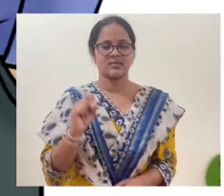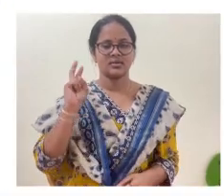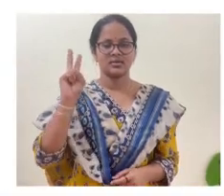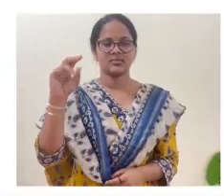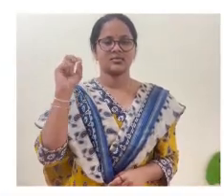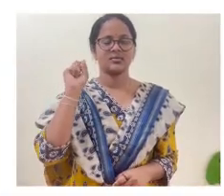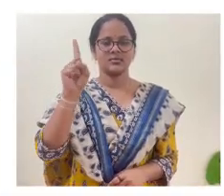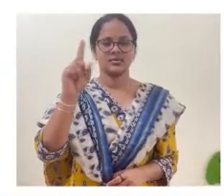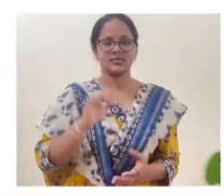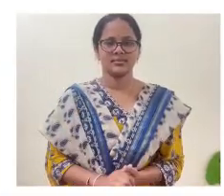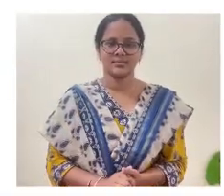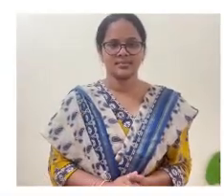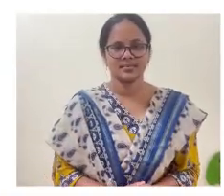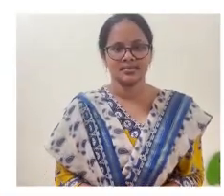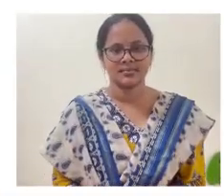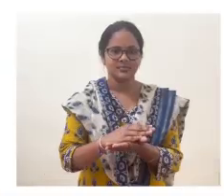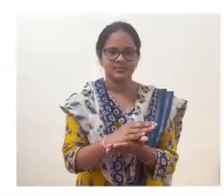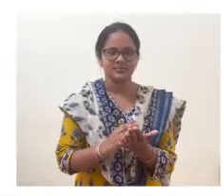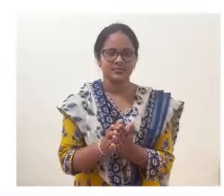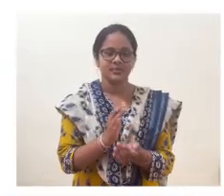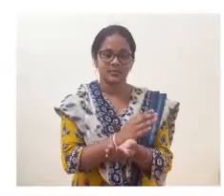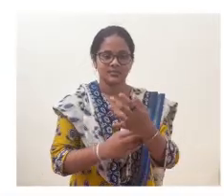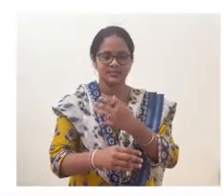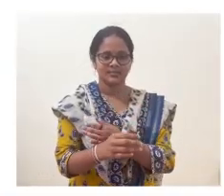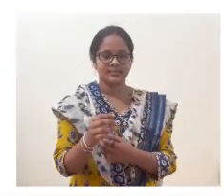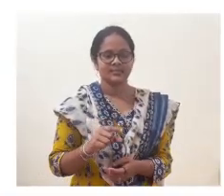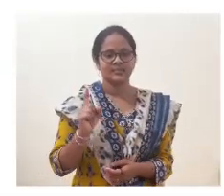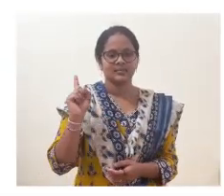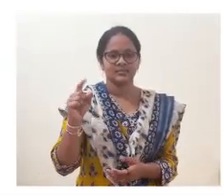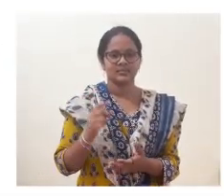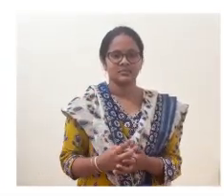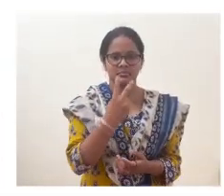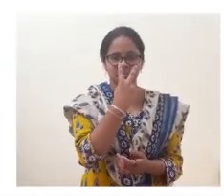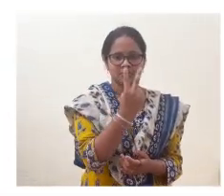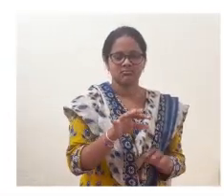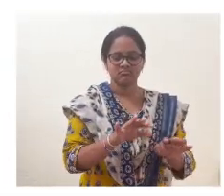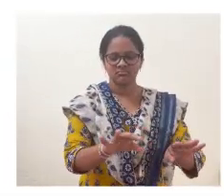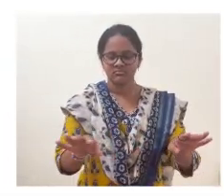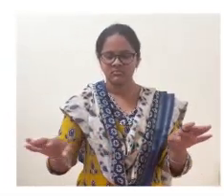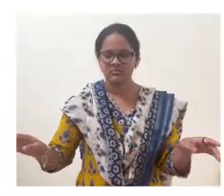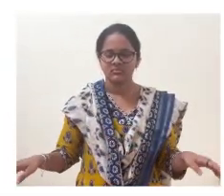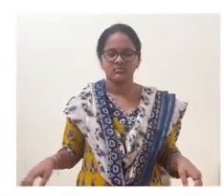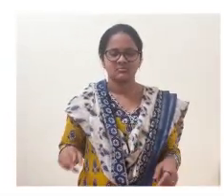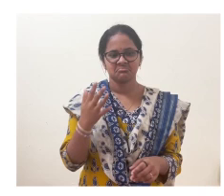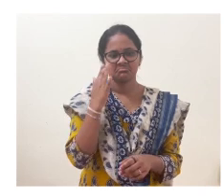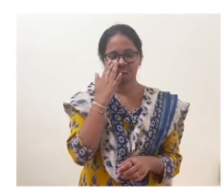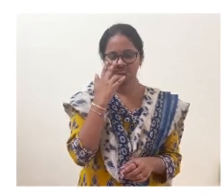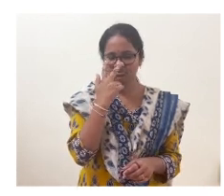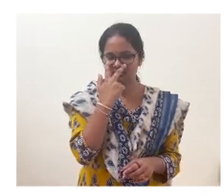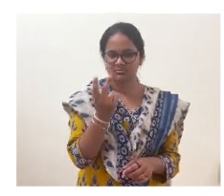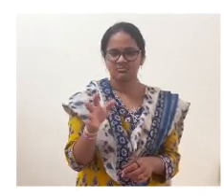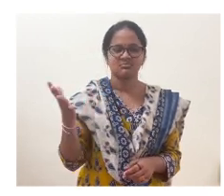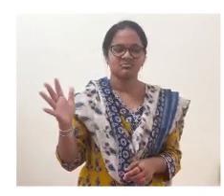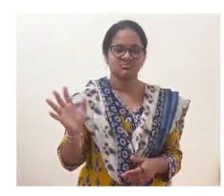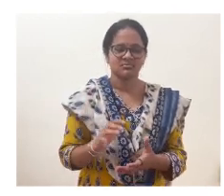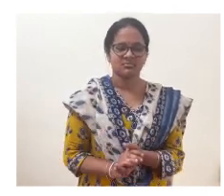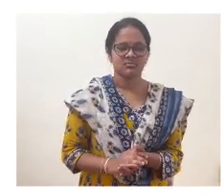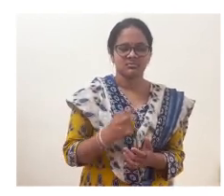Blindness. Complete loss of vision in both eyes. Cannot see light, shapes, or